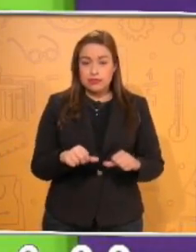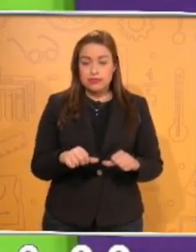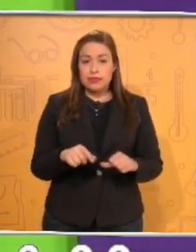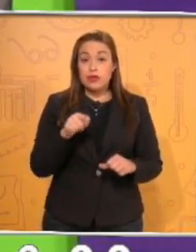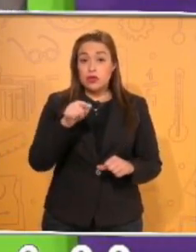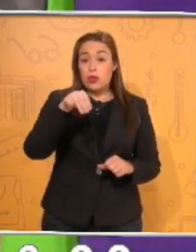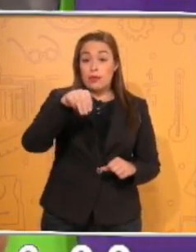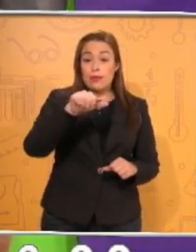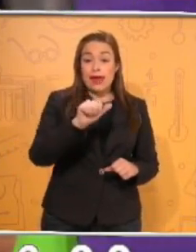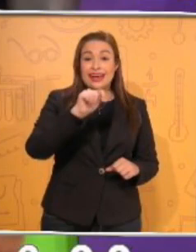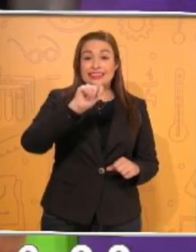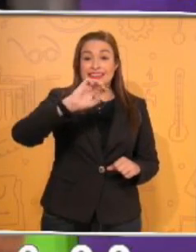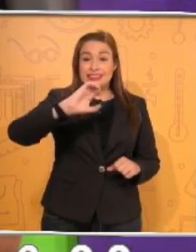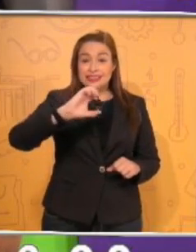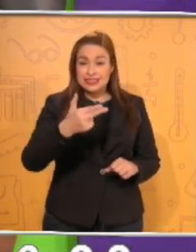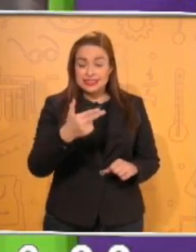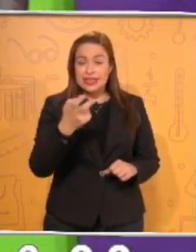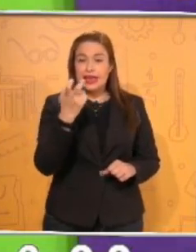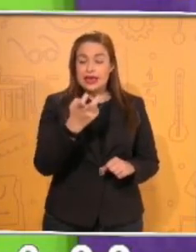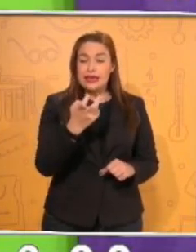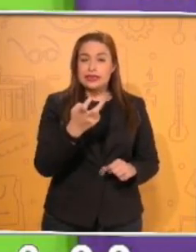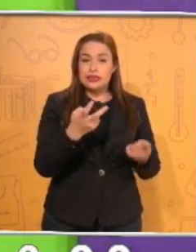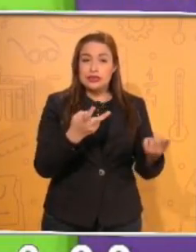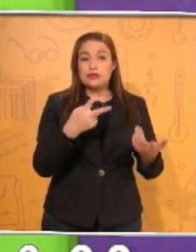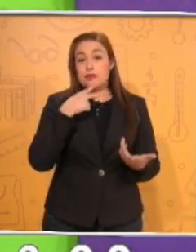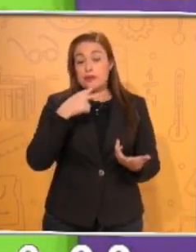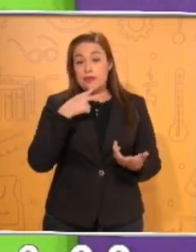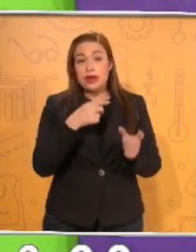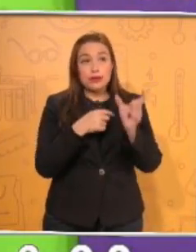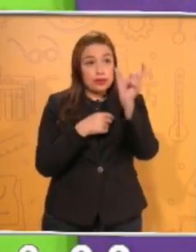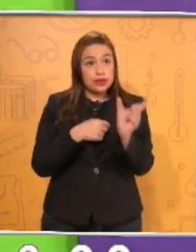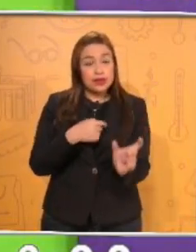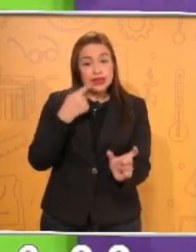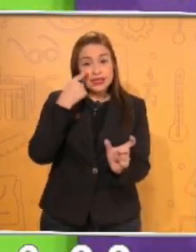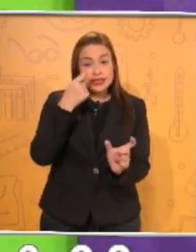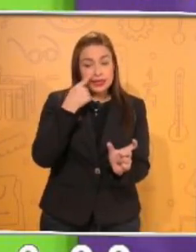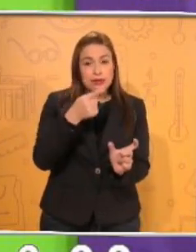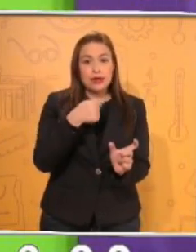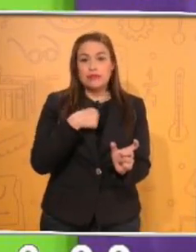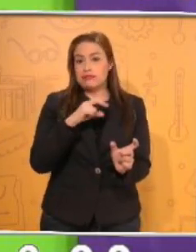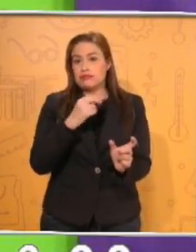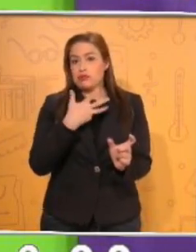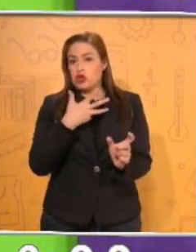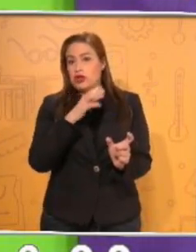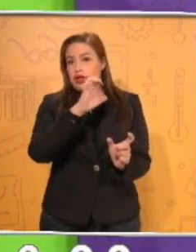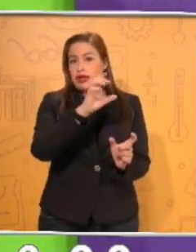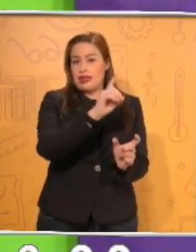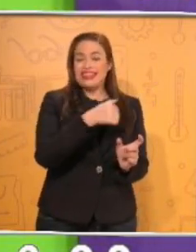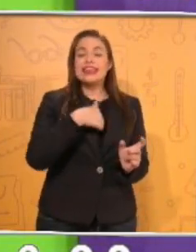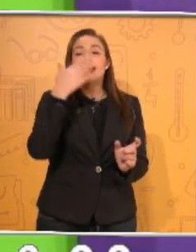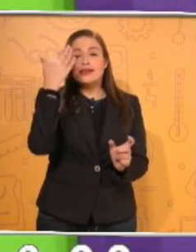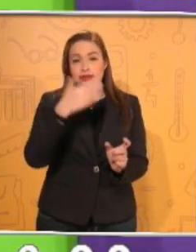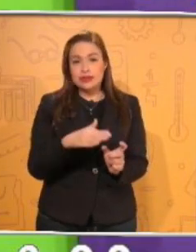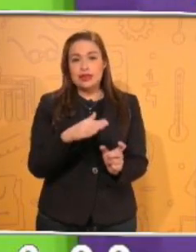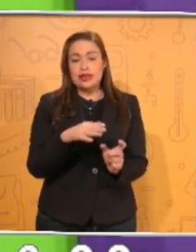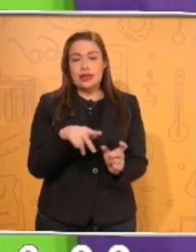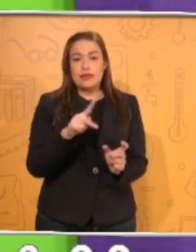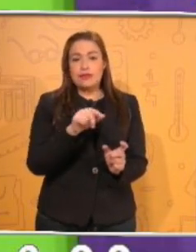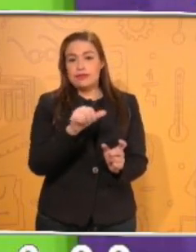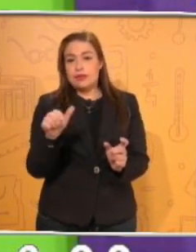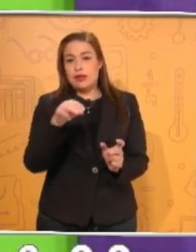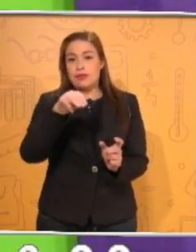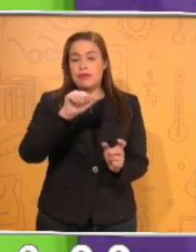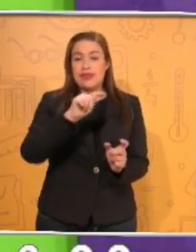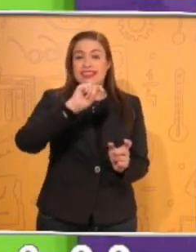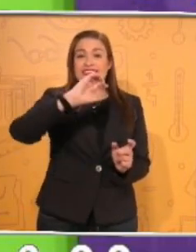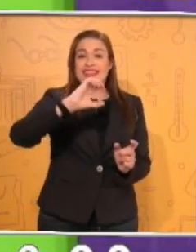You are correct. This is a regular verb. Yes, teacher, it finished with the ed, so it's very simple for you. I know it. Okay? Match. And what